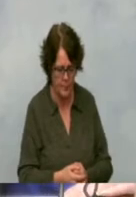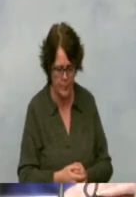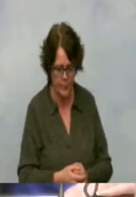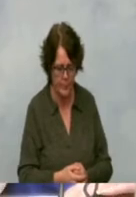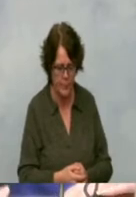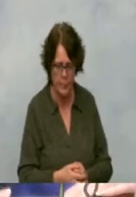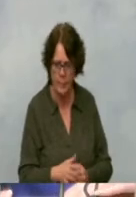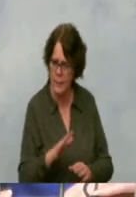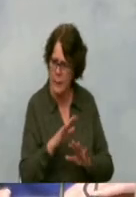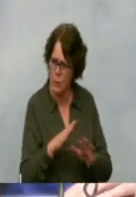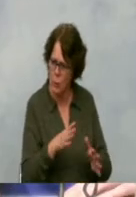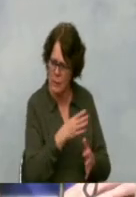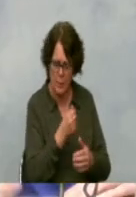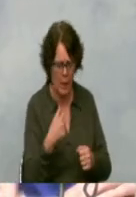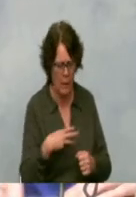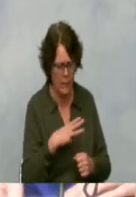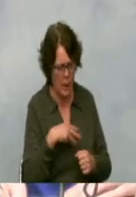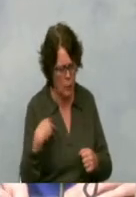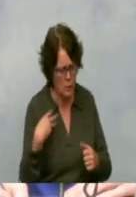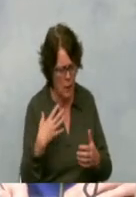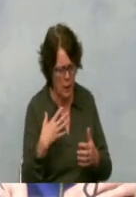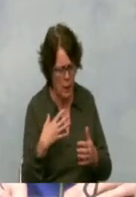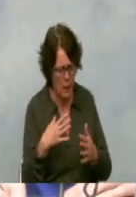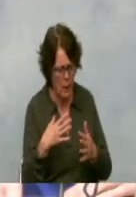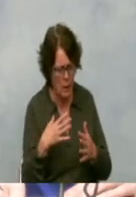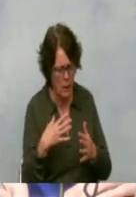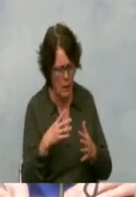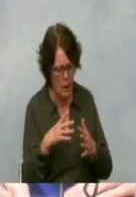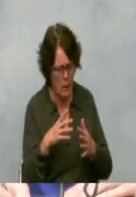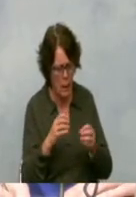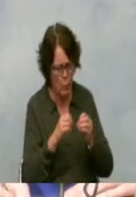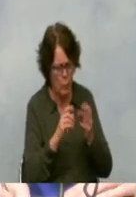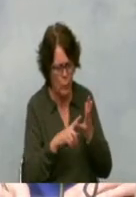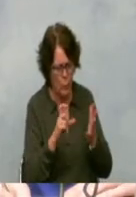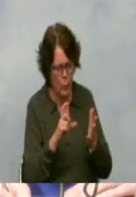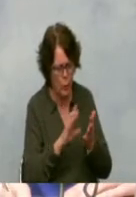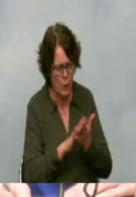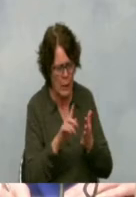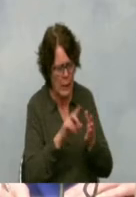We don't seem to have Councillor Archie Buchanan.